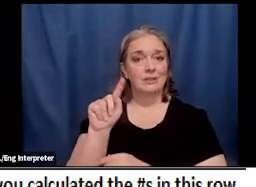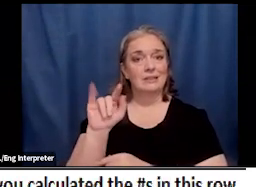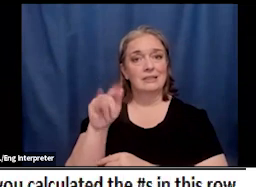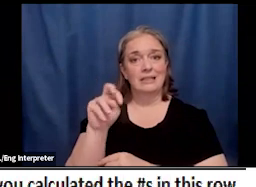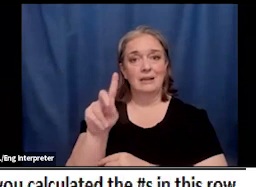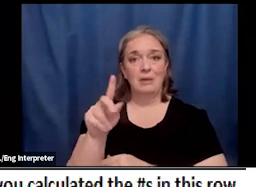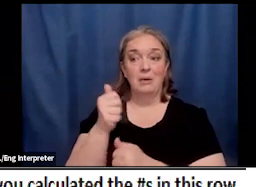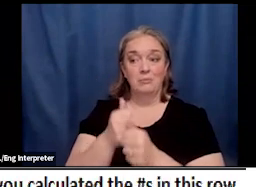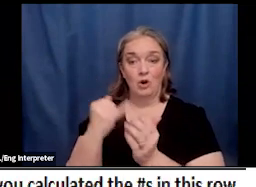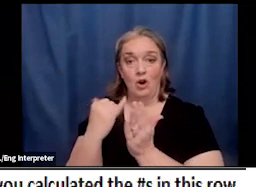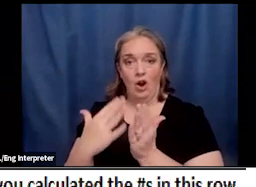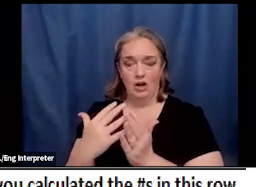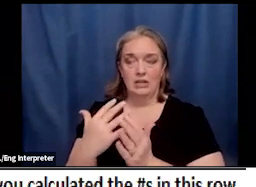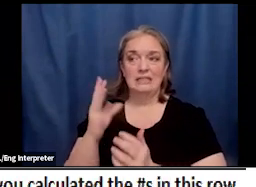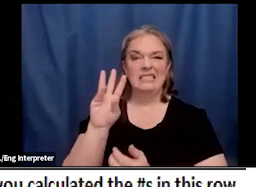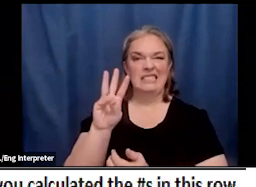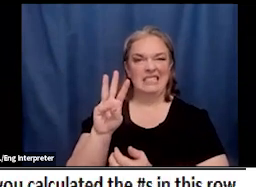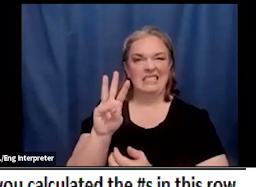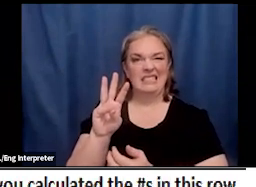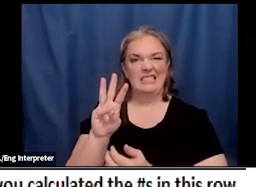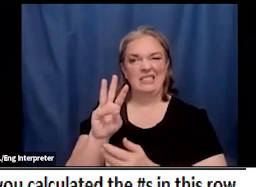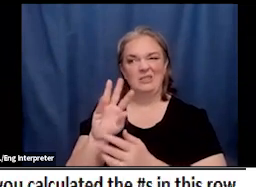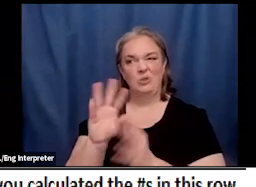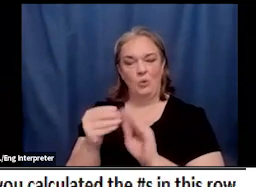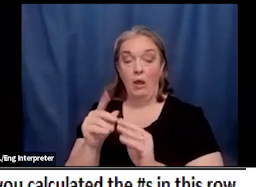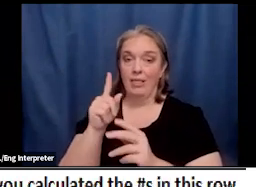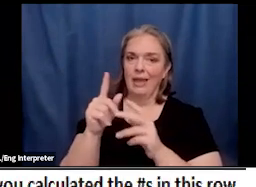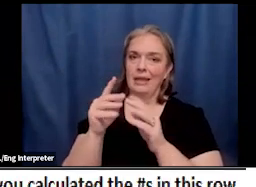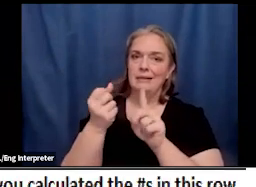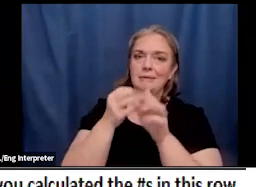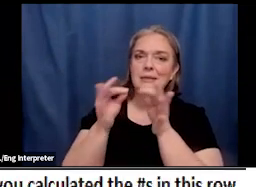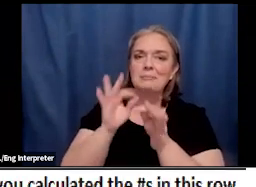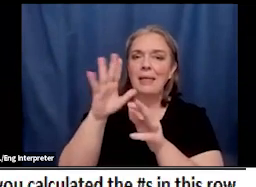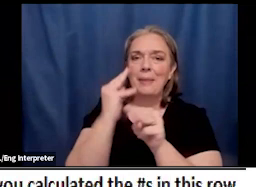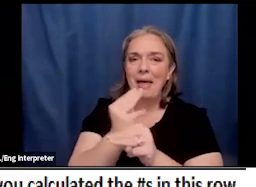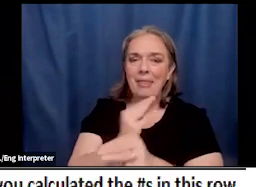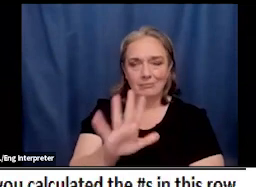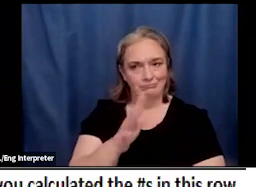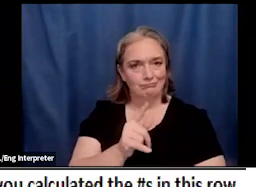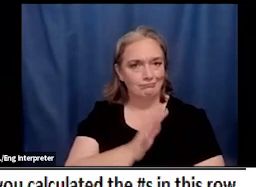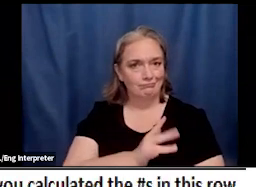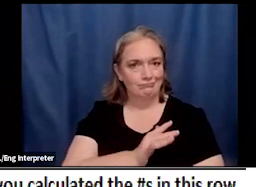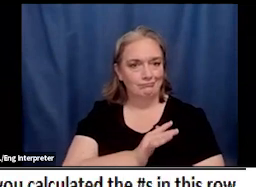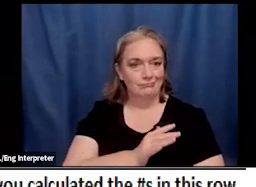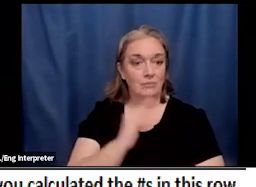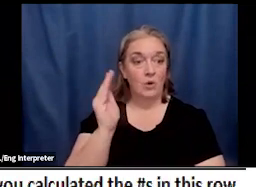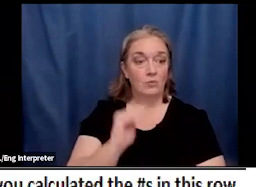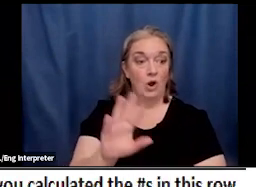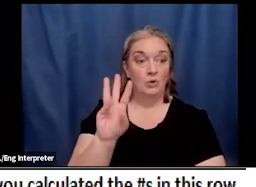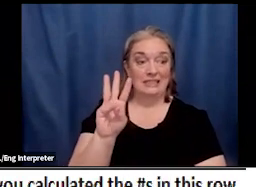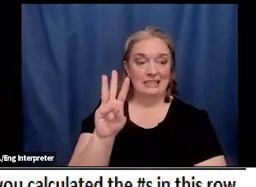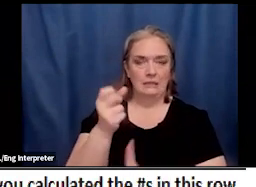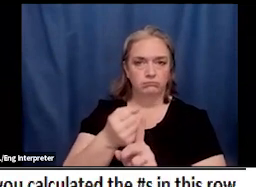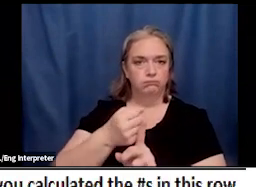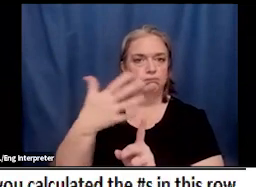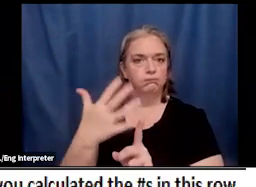artist, 6 artists total, three per showing. Like they sort of break down that math, which is really helpful. And then you can see in row six, they have a little bit more